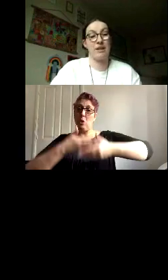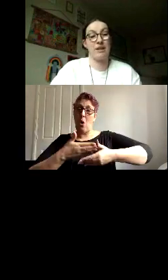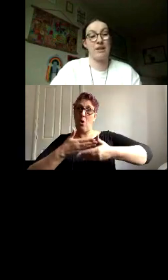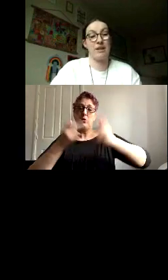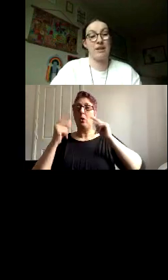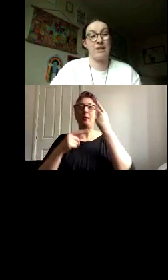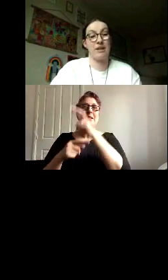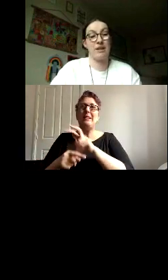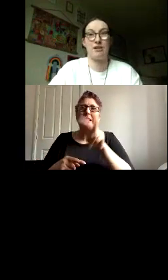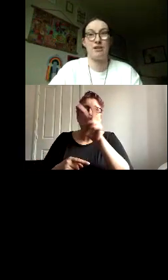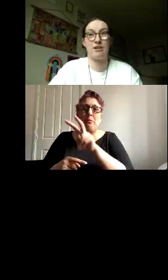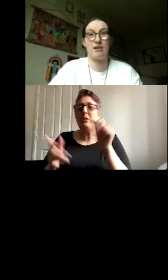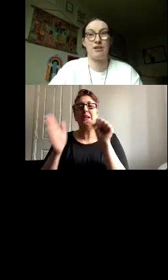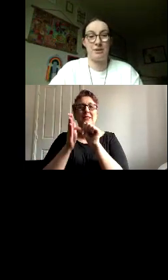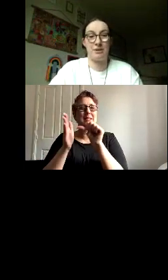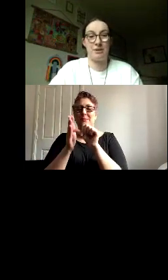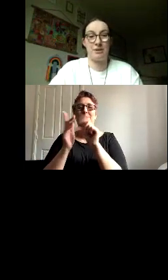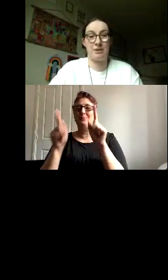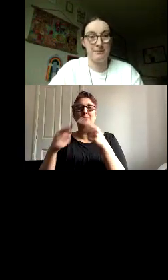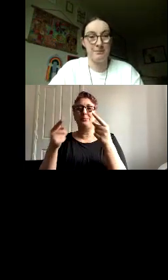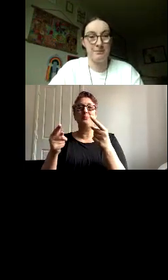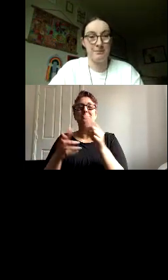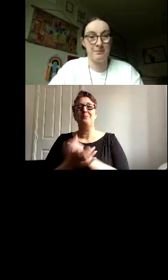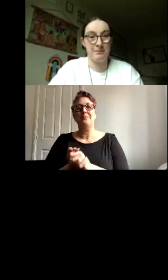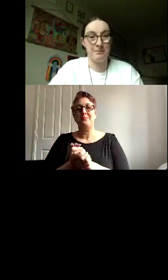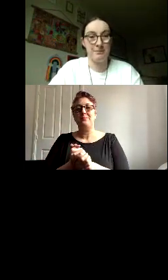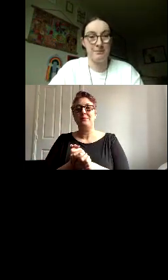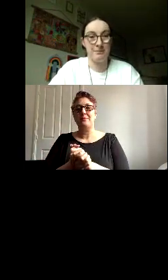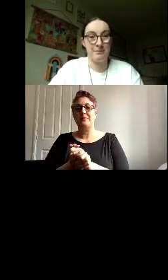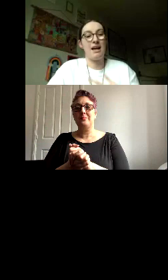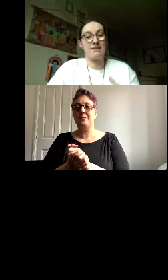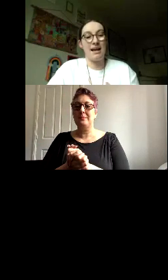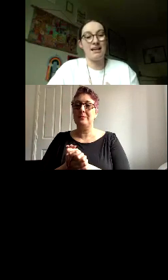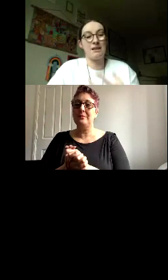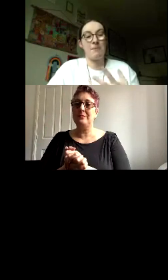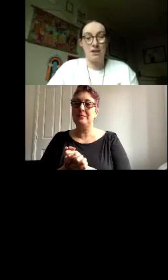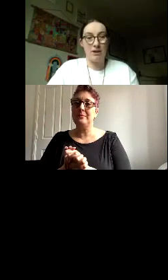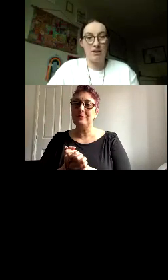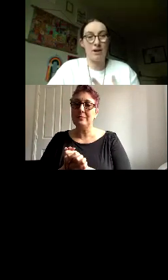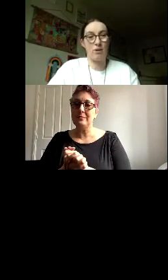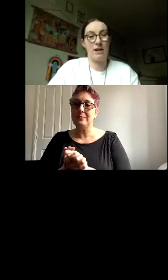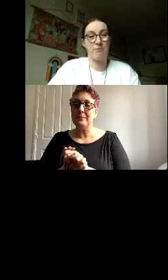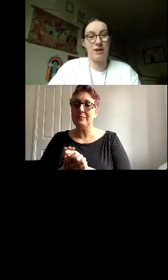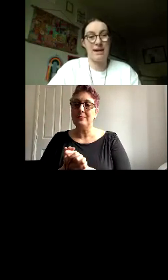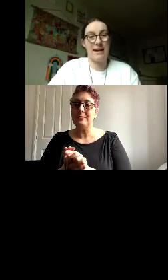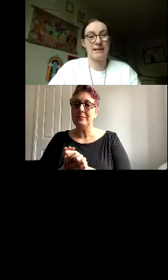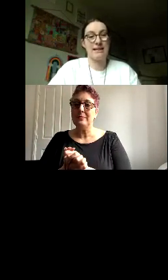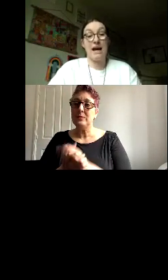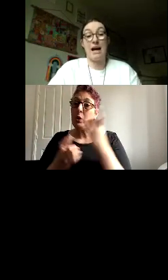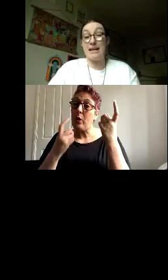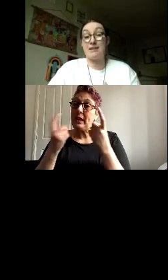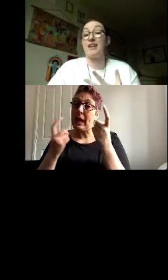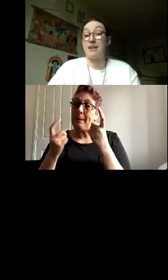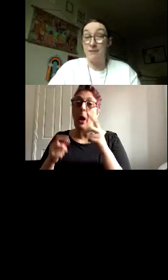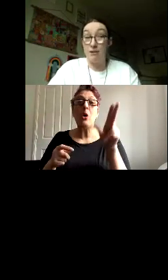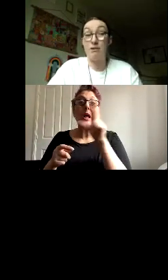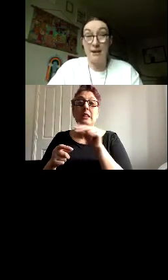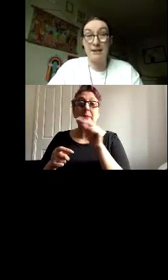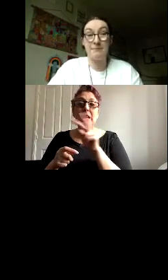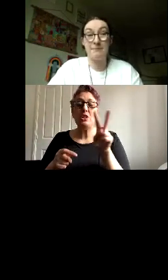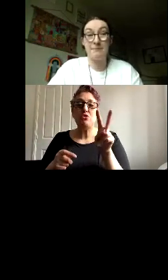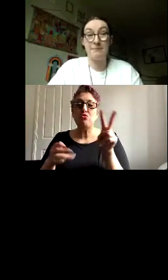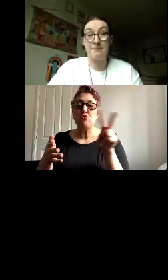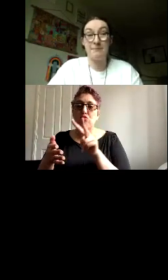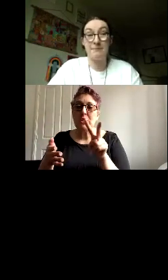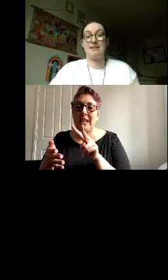about communication skills of deaf people. As I have said, speech reading or lip reading is a very difficult